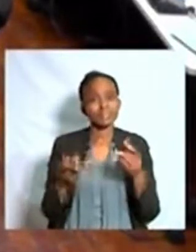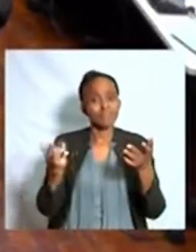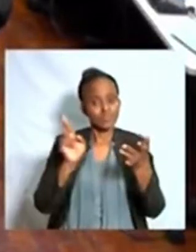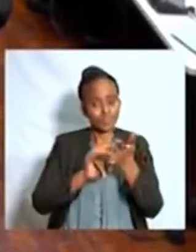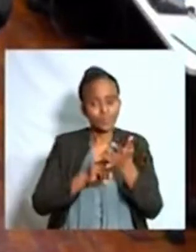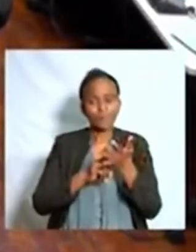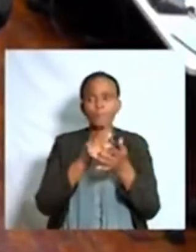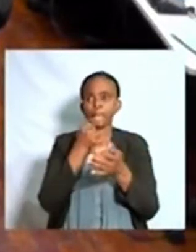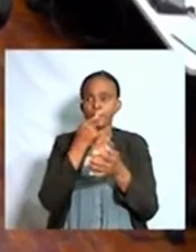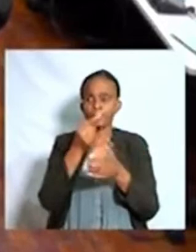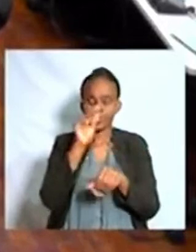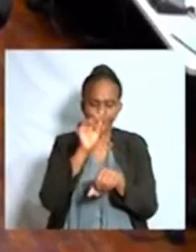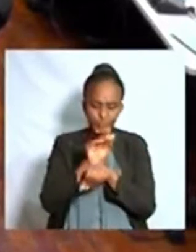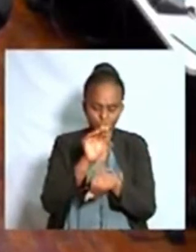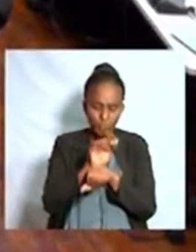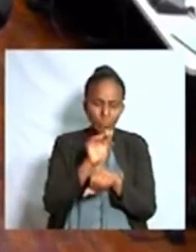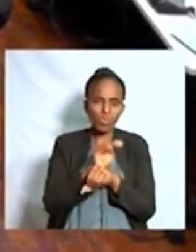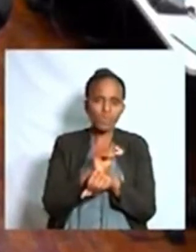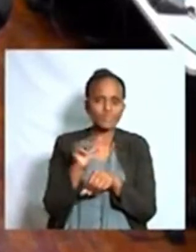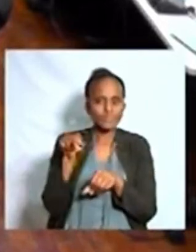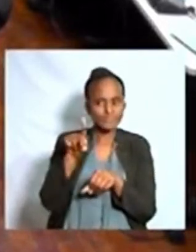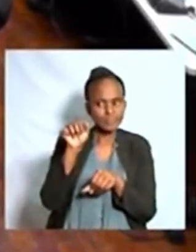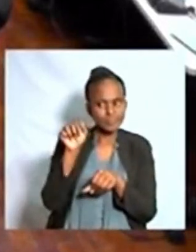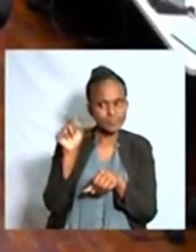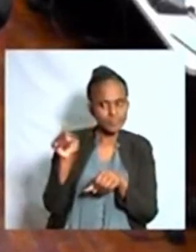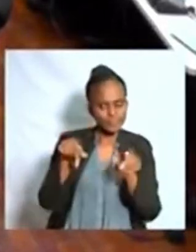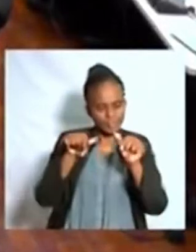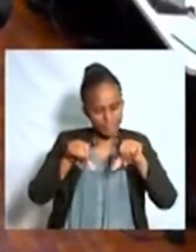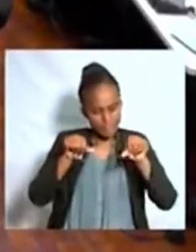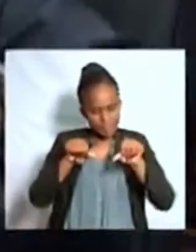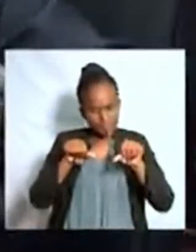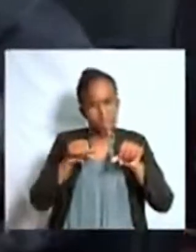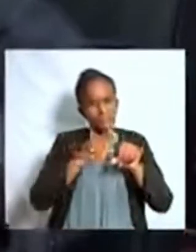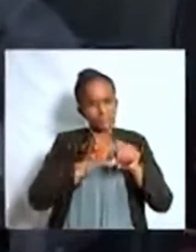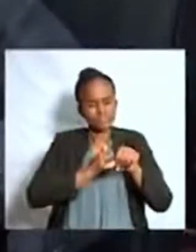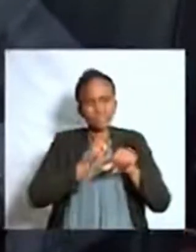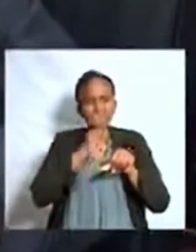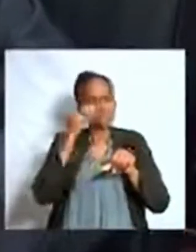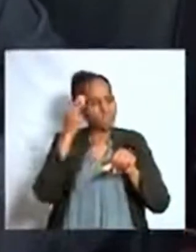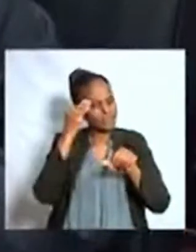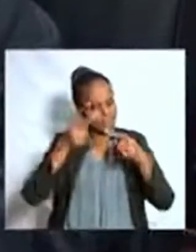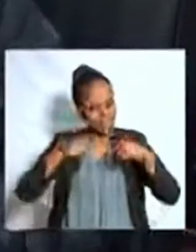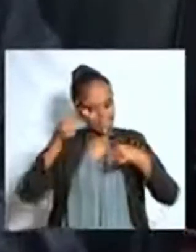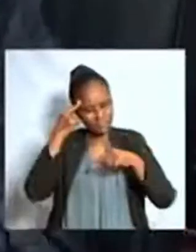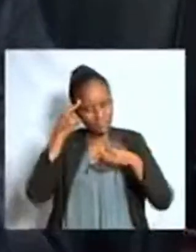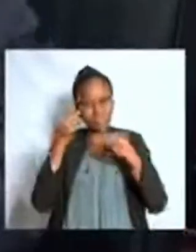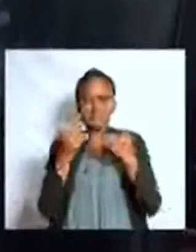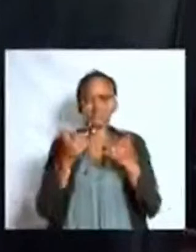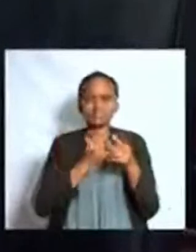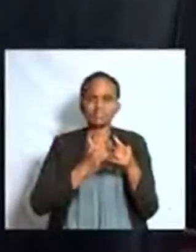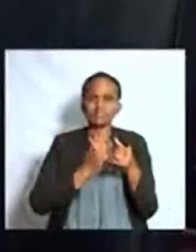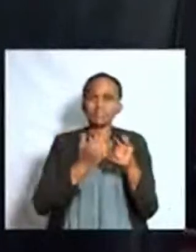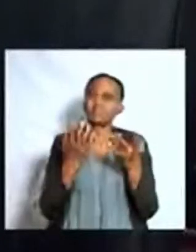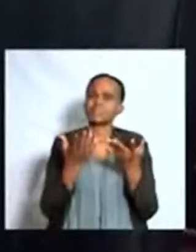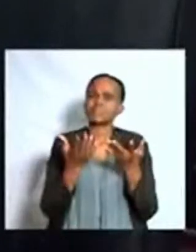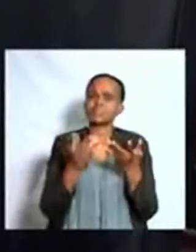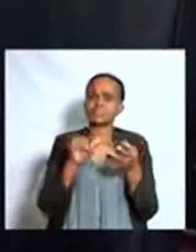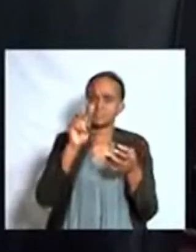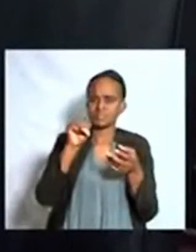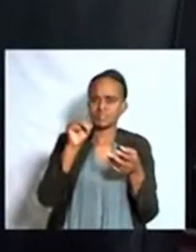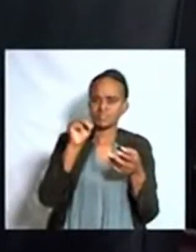emphasized by Controller of the controller of internal- audit, I don't know the local government now. A memo is